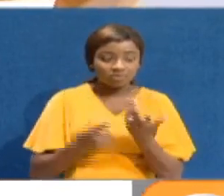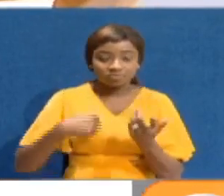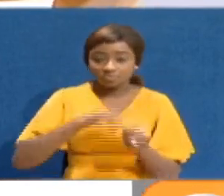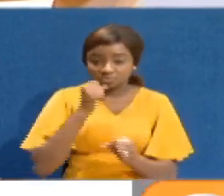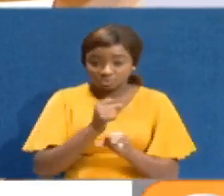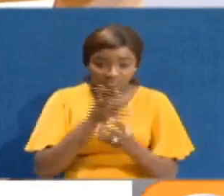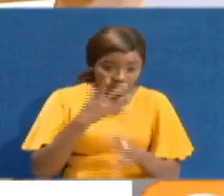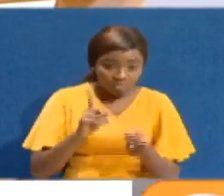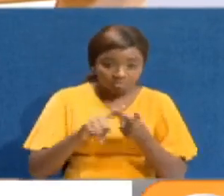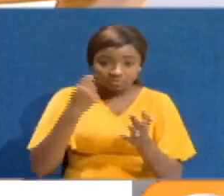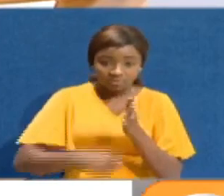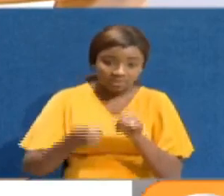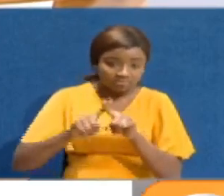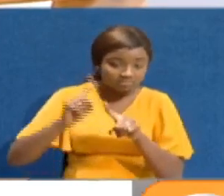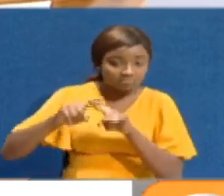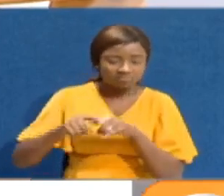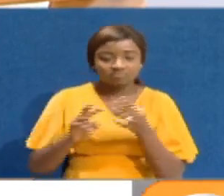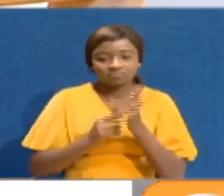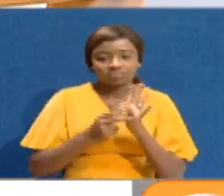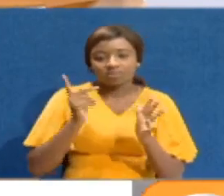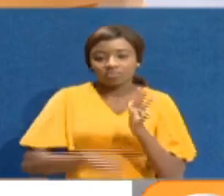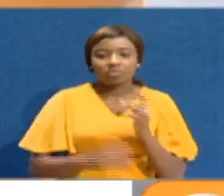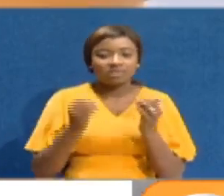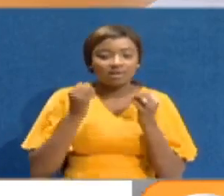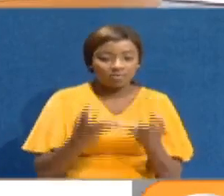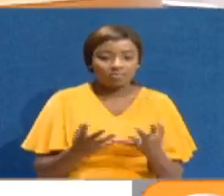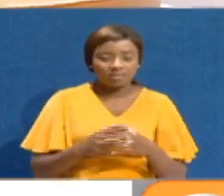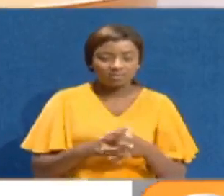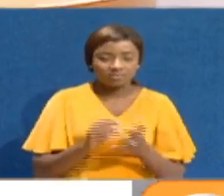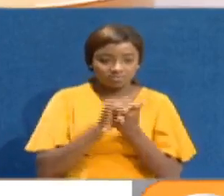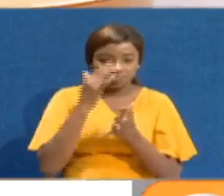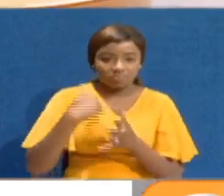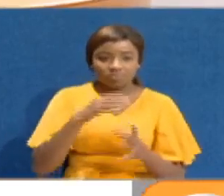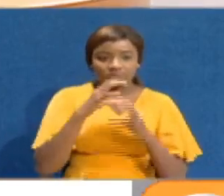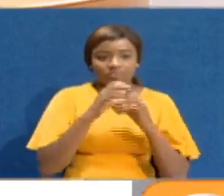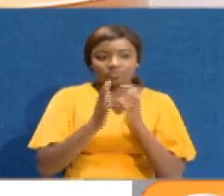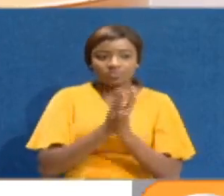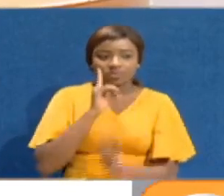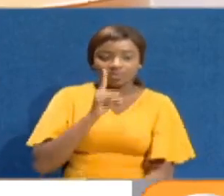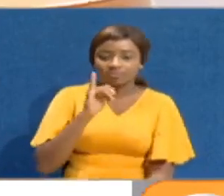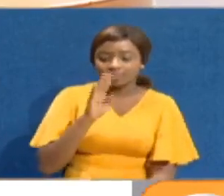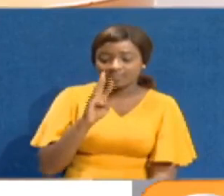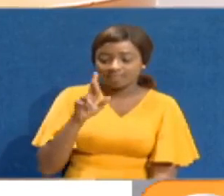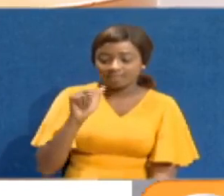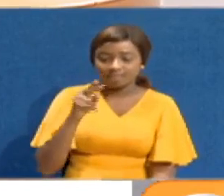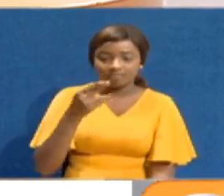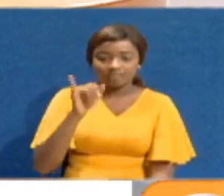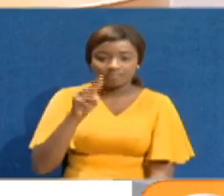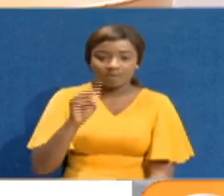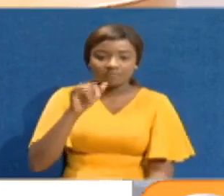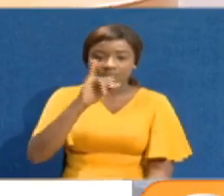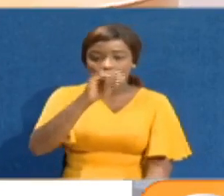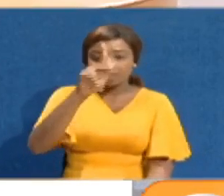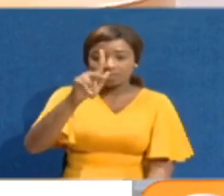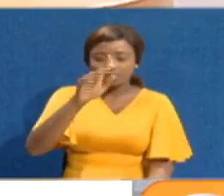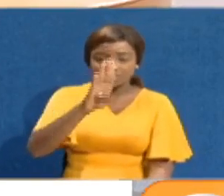losses, increased taxes, what would that amount to? And that's why we're talking to Dr. Abraham Rugo from IBP Kenya.